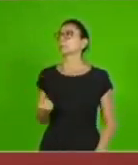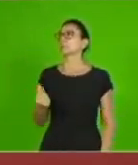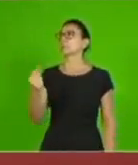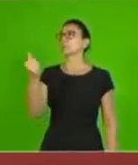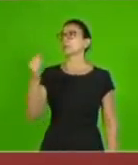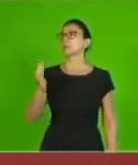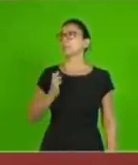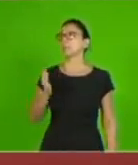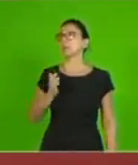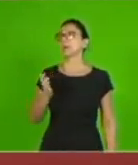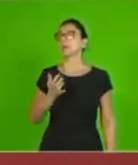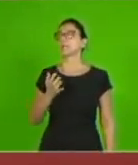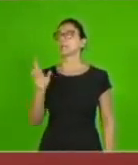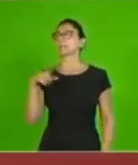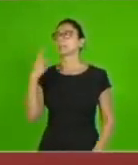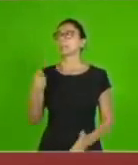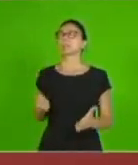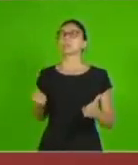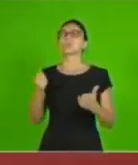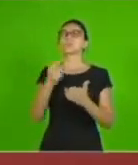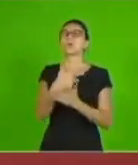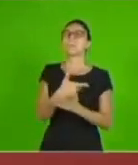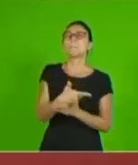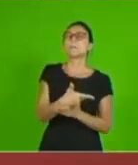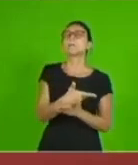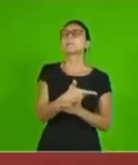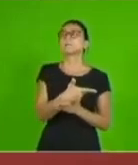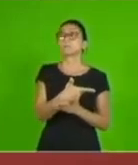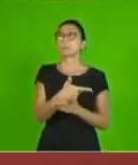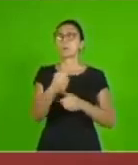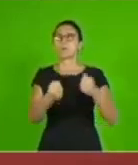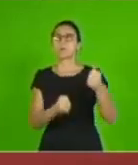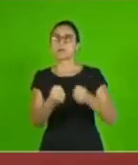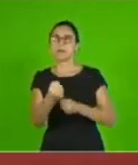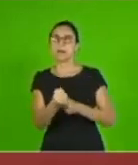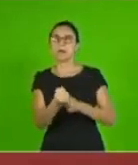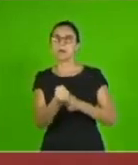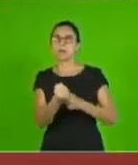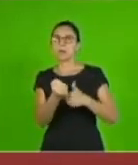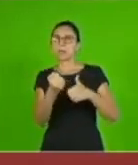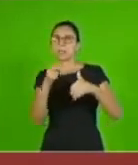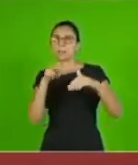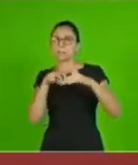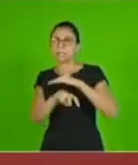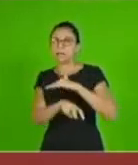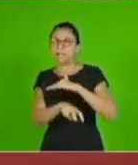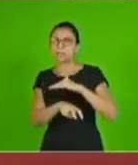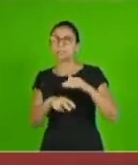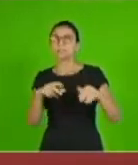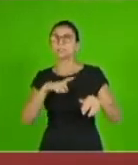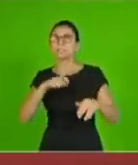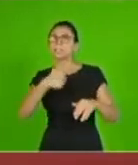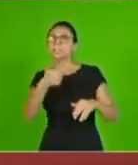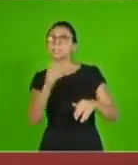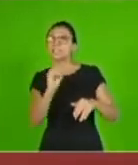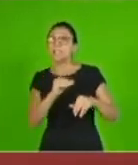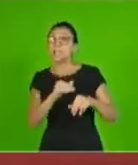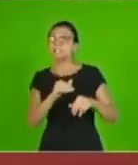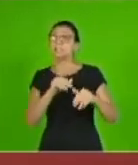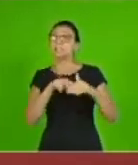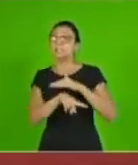I'm rich. I'm from God because I have all this luxury. Like I have one car here, but I have 10 more in my